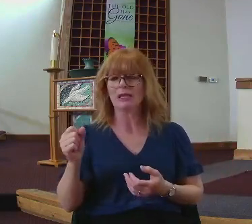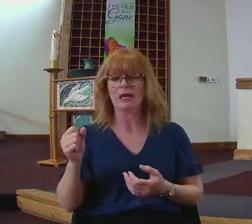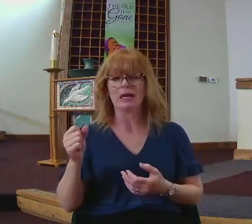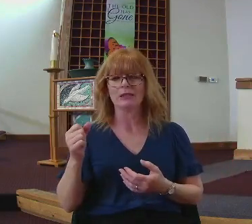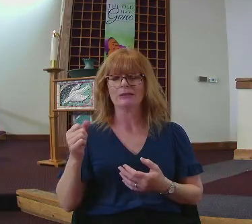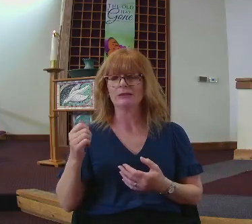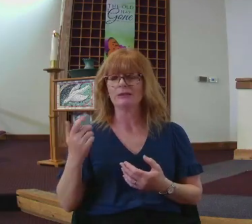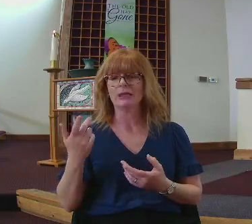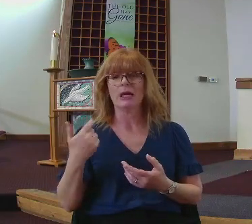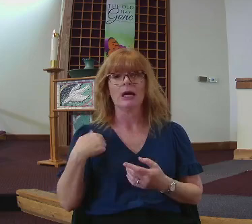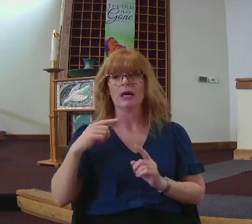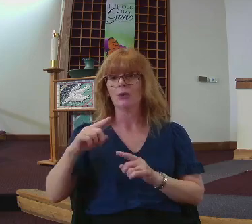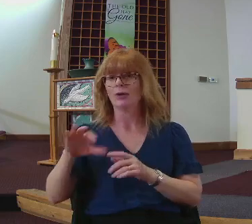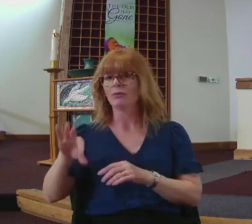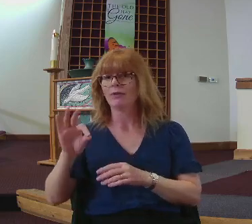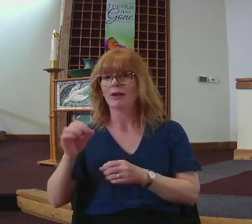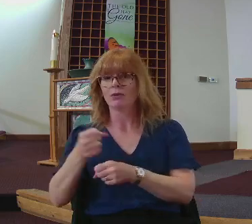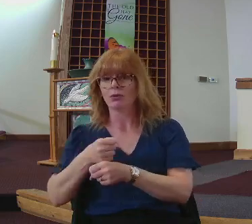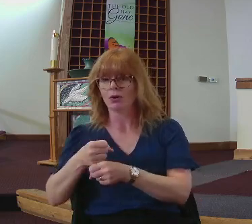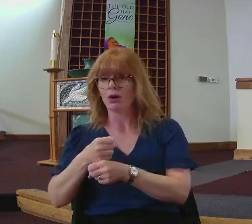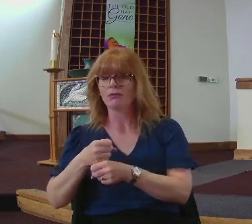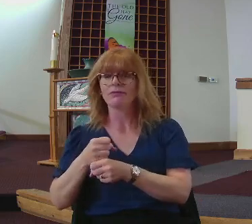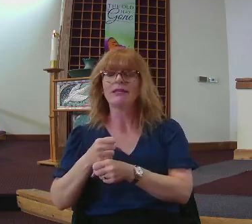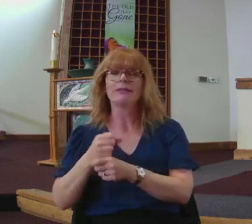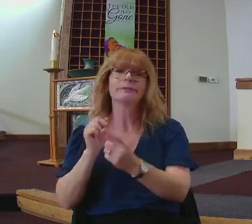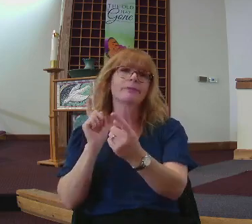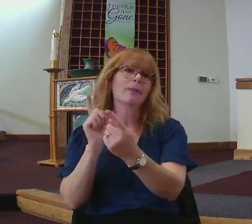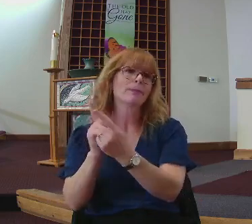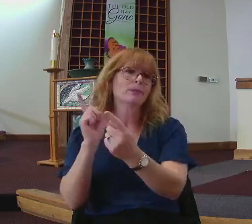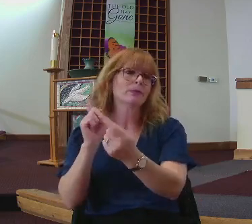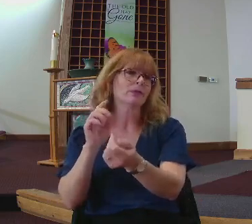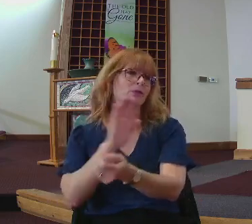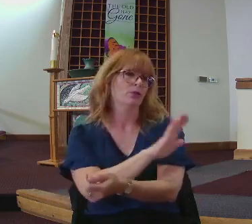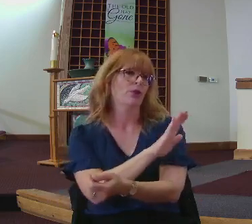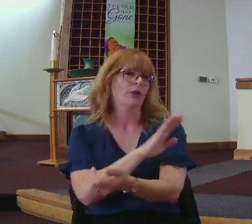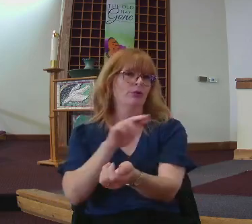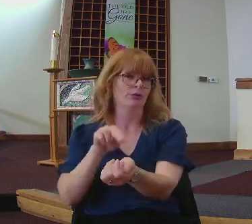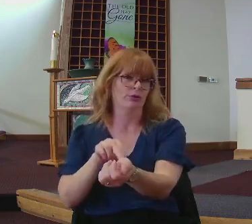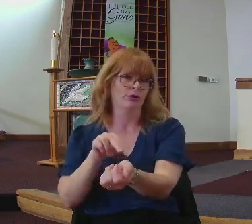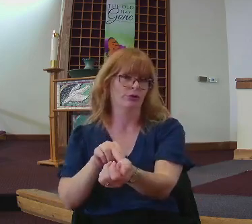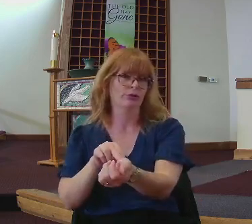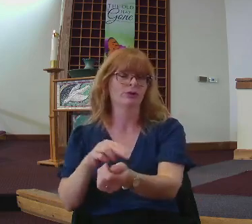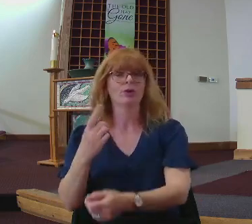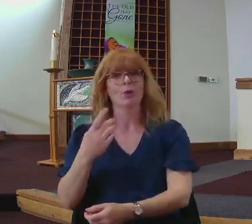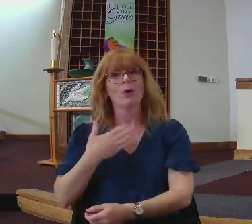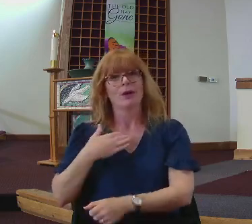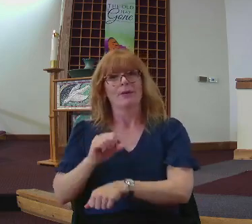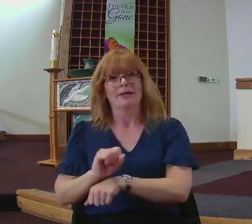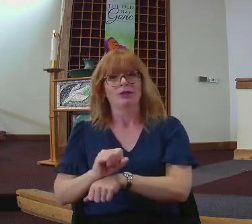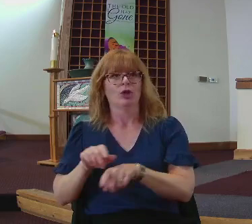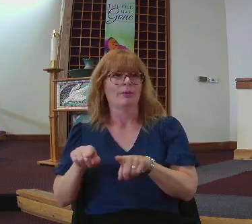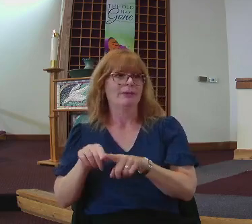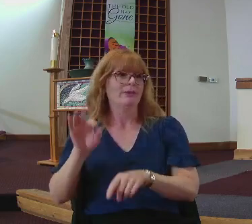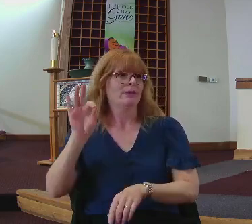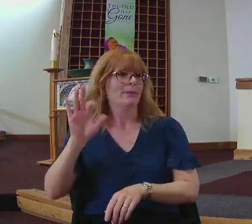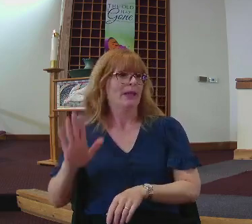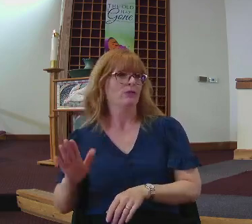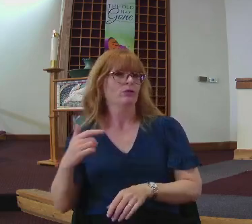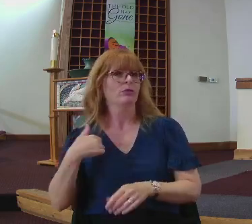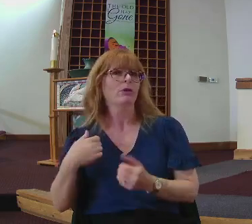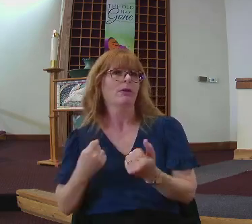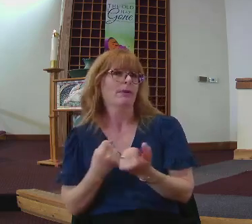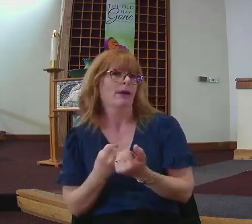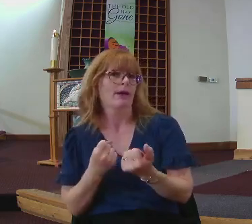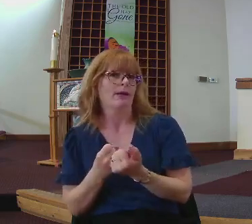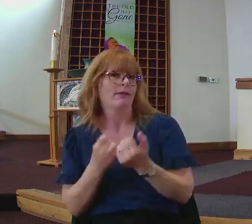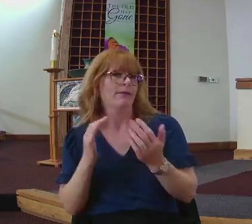of coffee, and I went and found their nurse. And this is one of my jobs as a pastor. One of my jobs is to be an advocate and to help